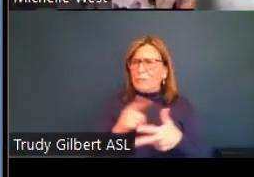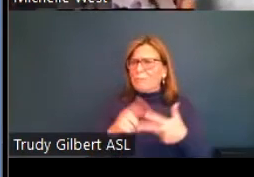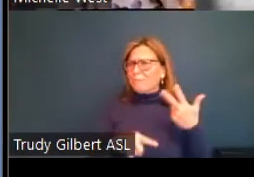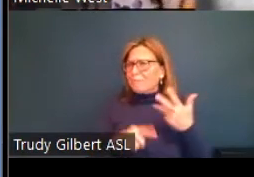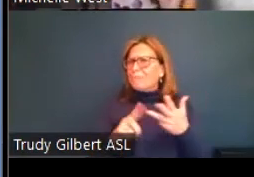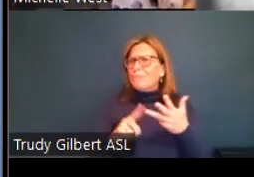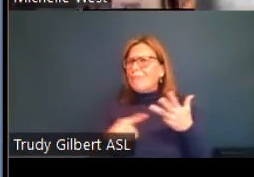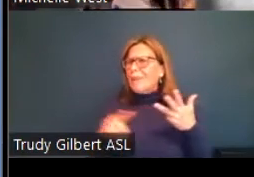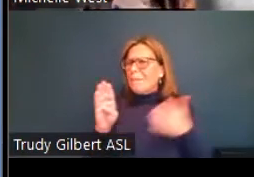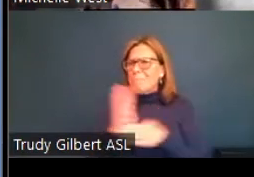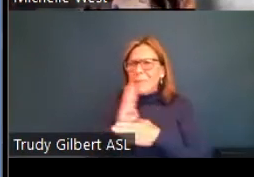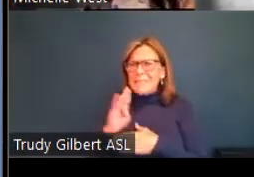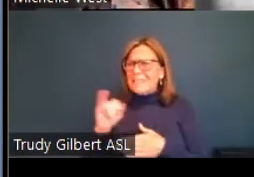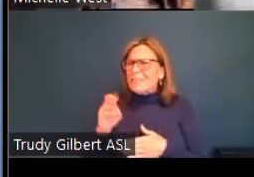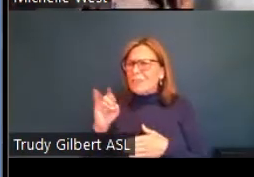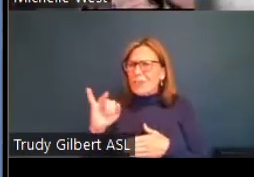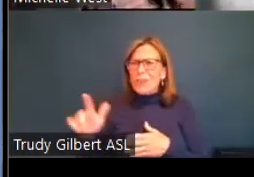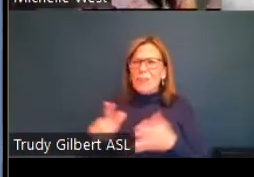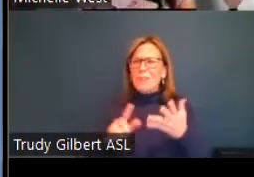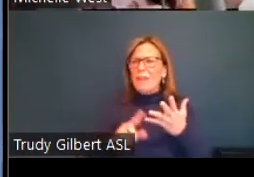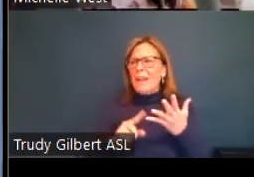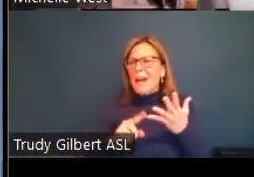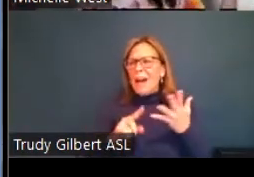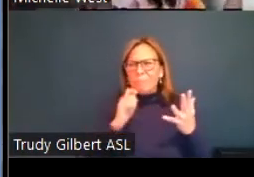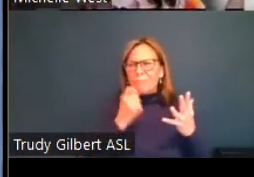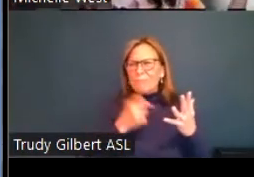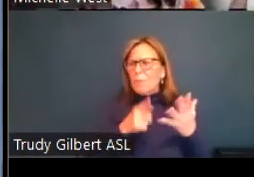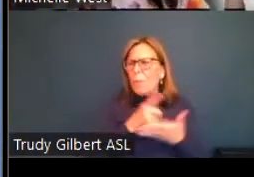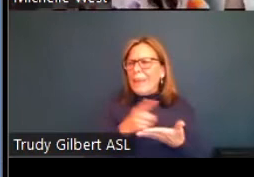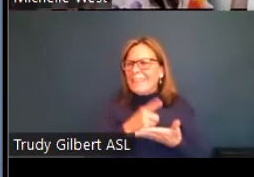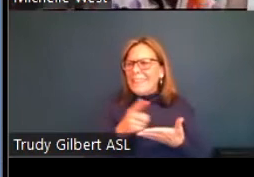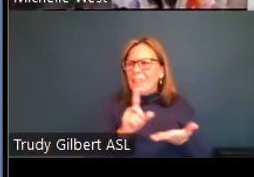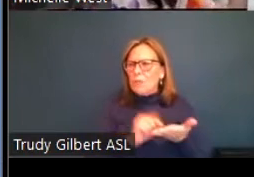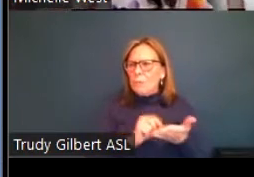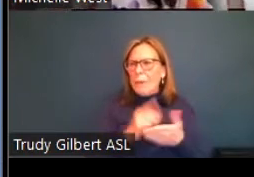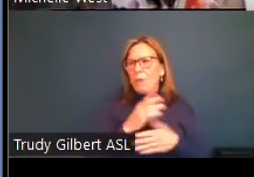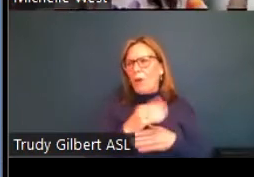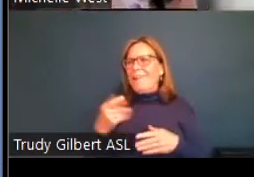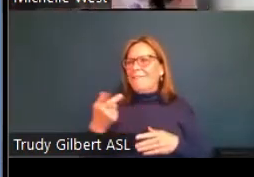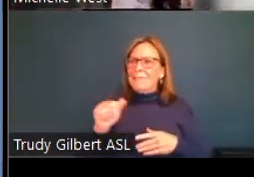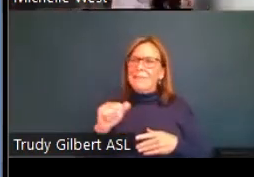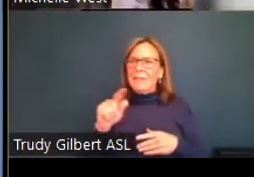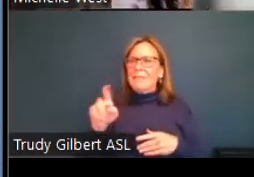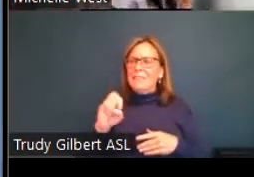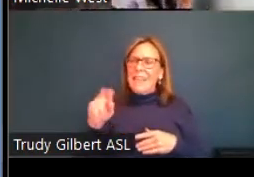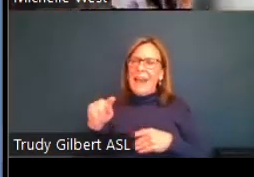little edgy paper that's weekly. And then we have the Gazette, which is your normal big